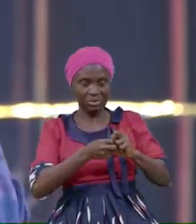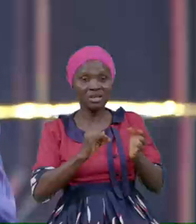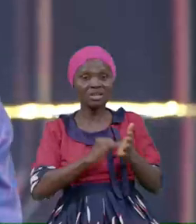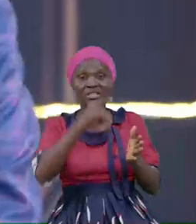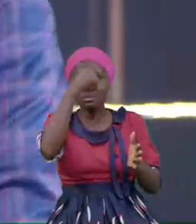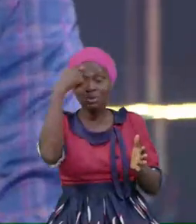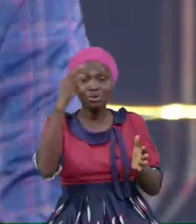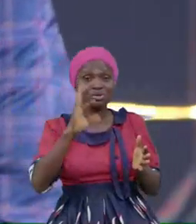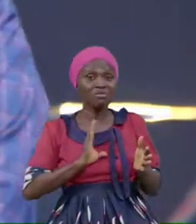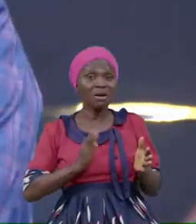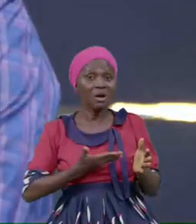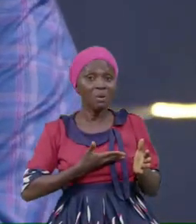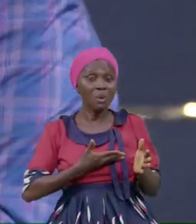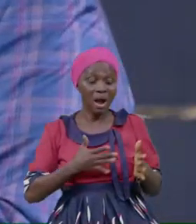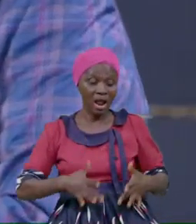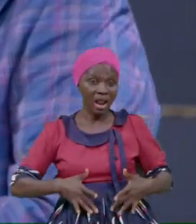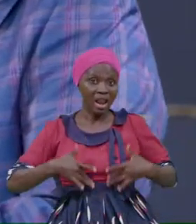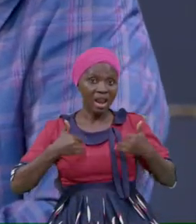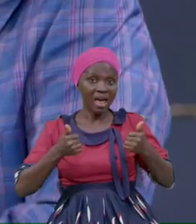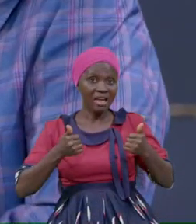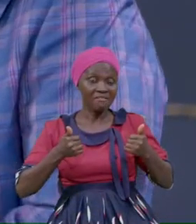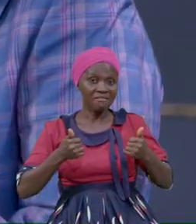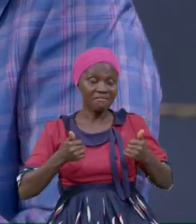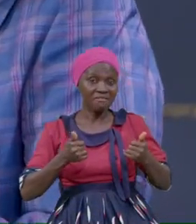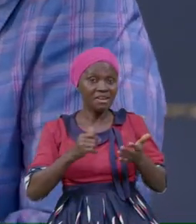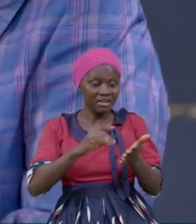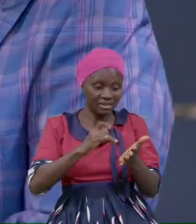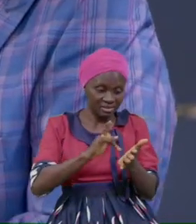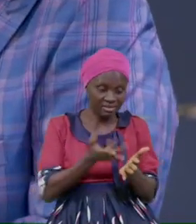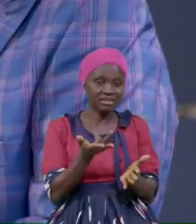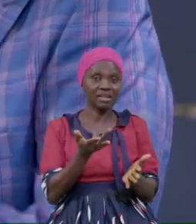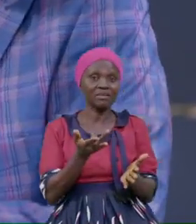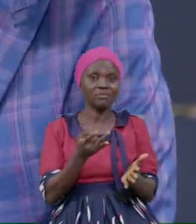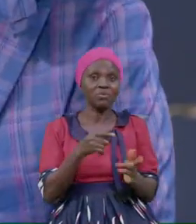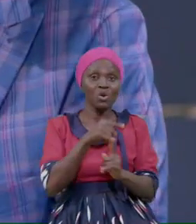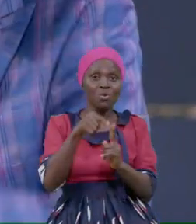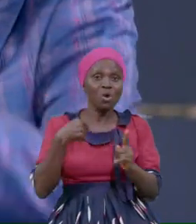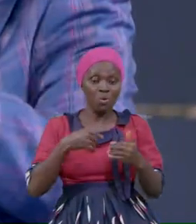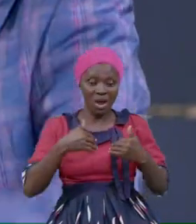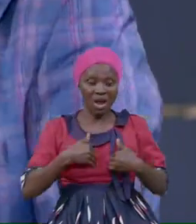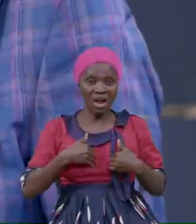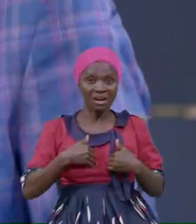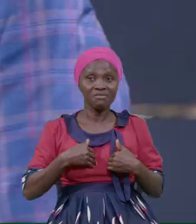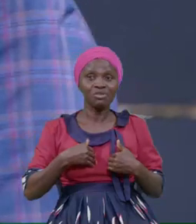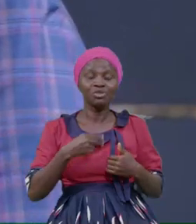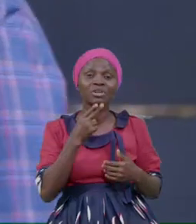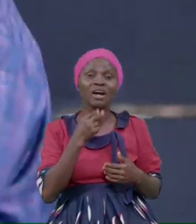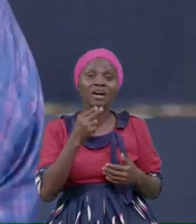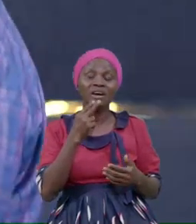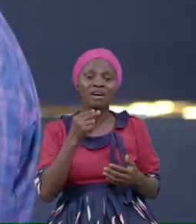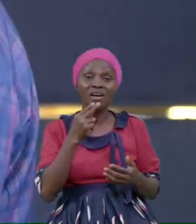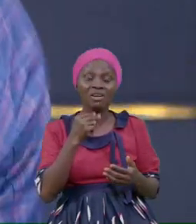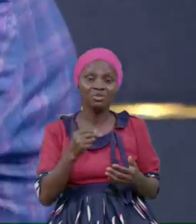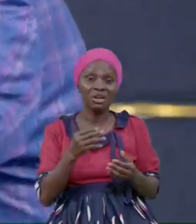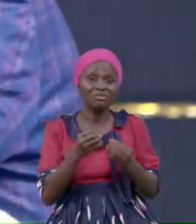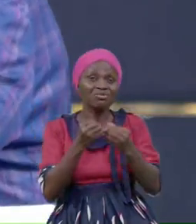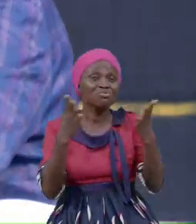We have sugar, blood, or blood sugar, diabetes is our lifestyle. We